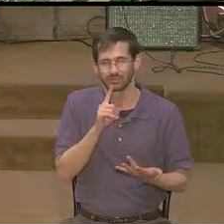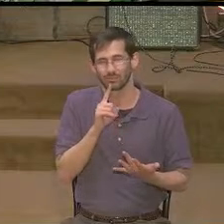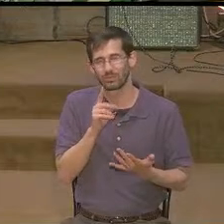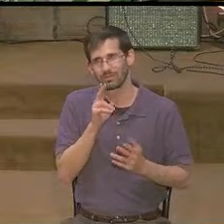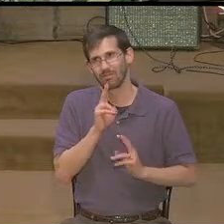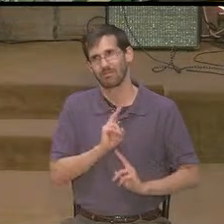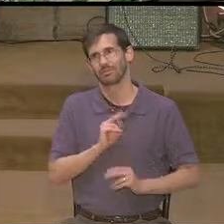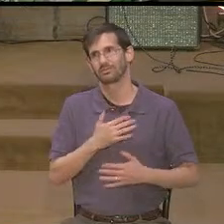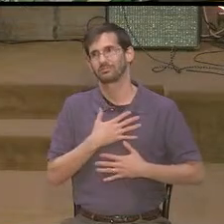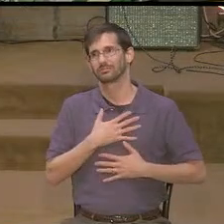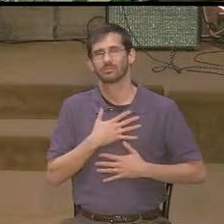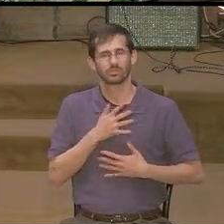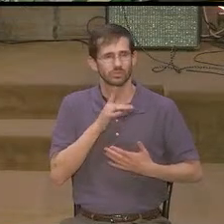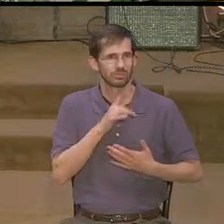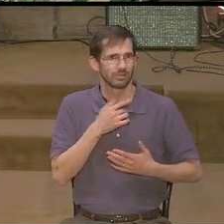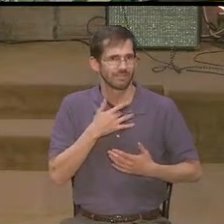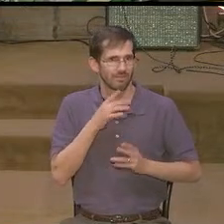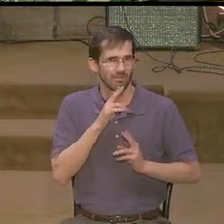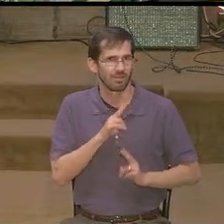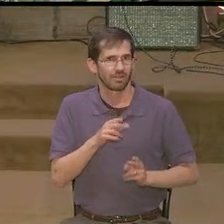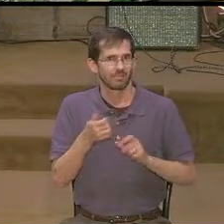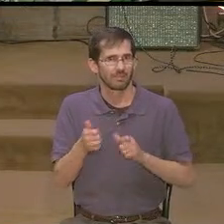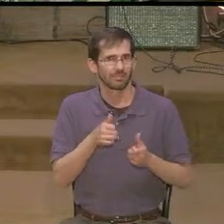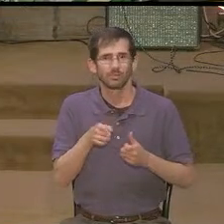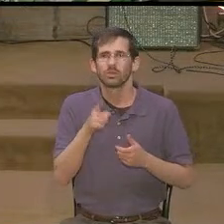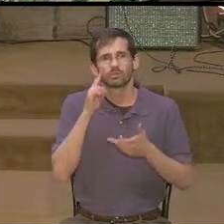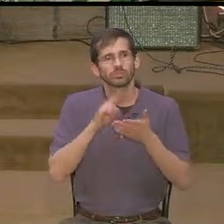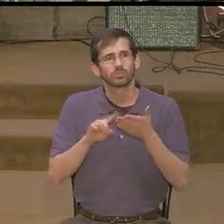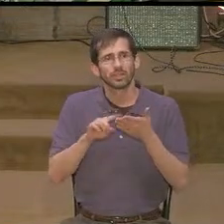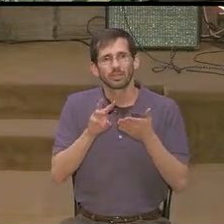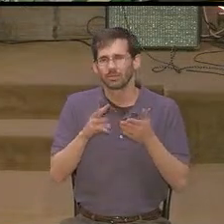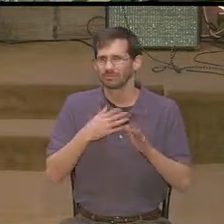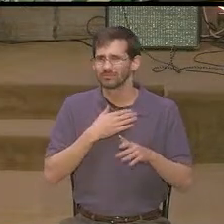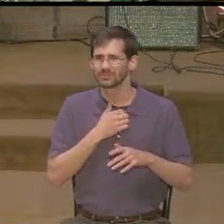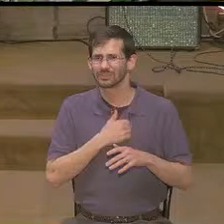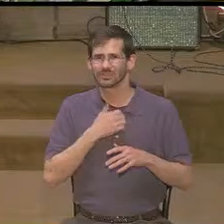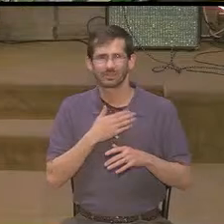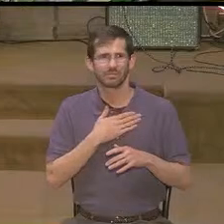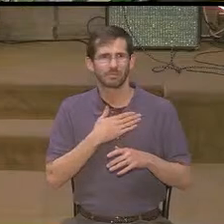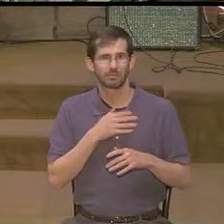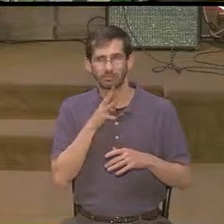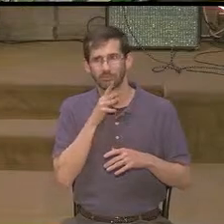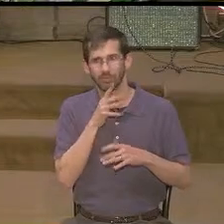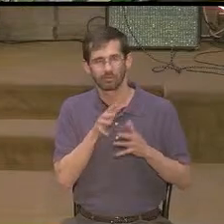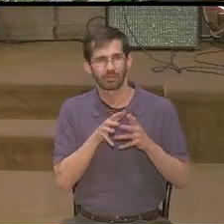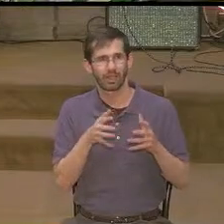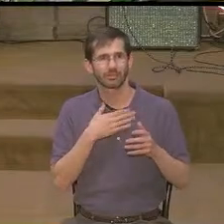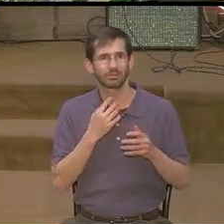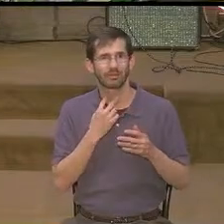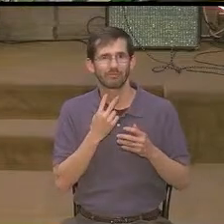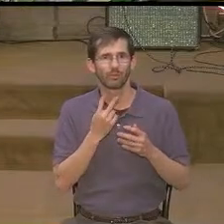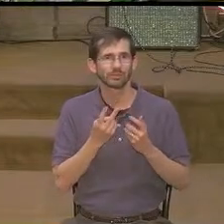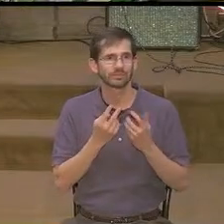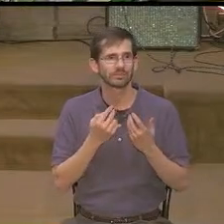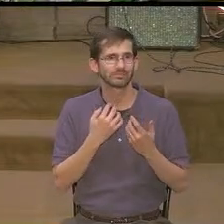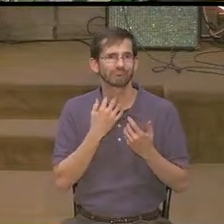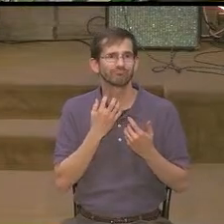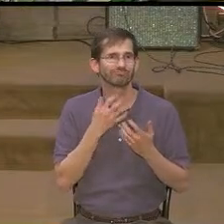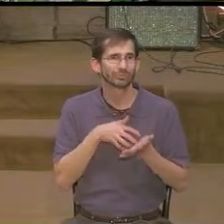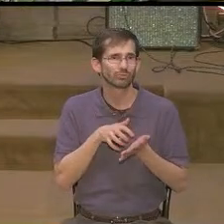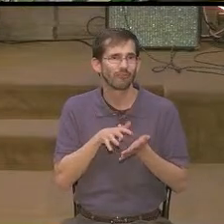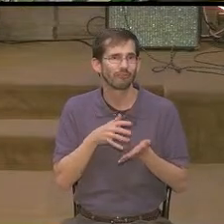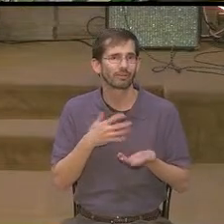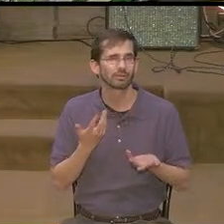I would be honored to baptize you. You need to go to the website. My voice is, I've been preaching a lot, talking a lot. You need to go to the